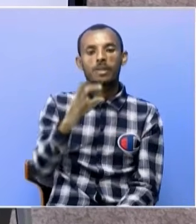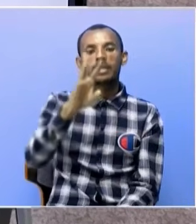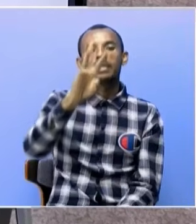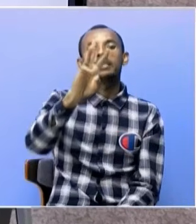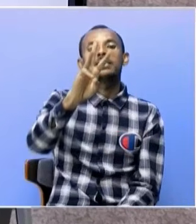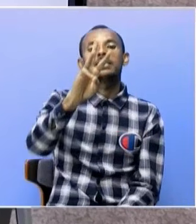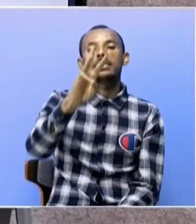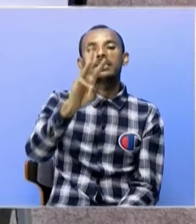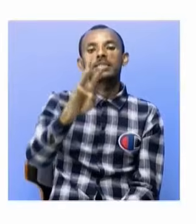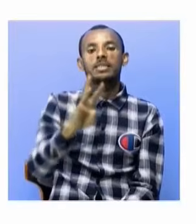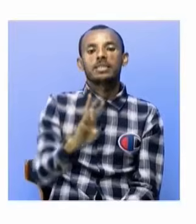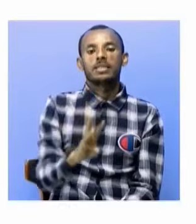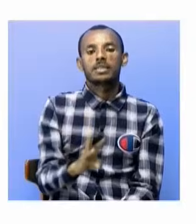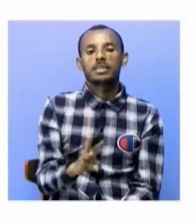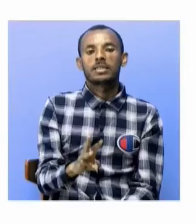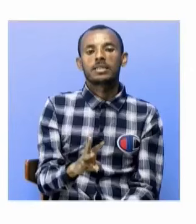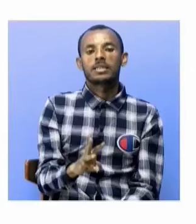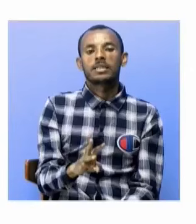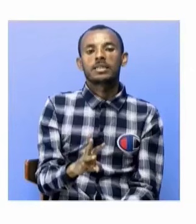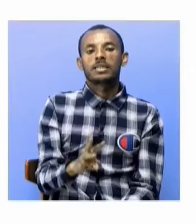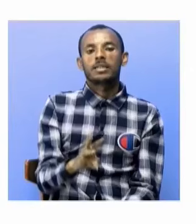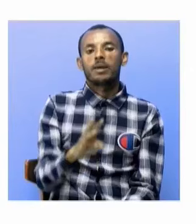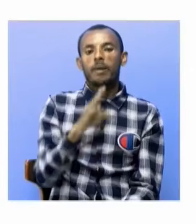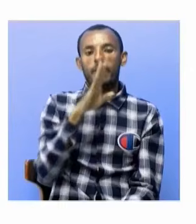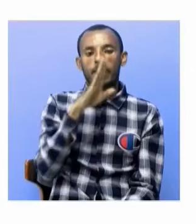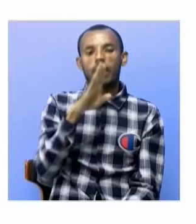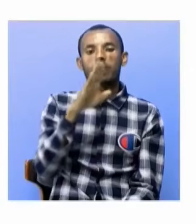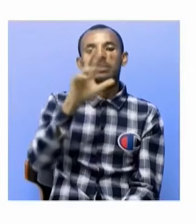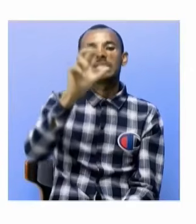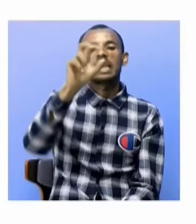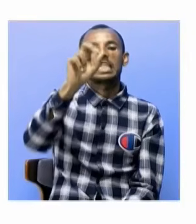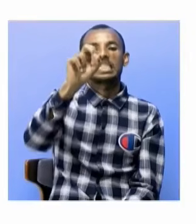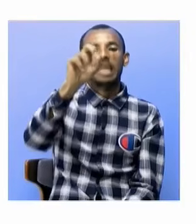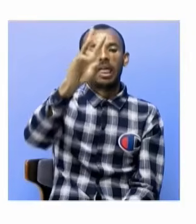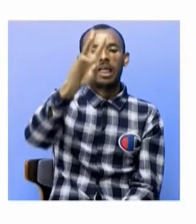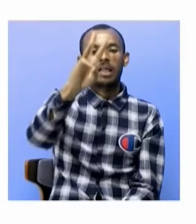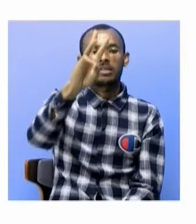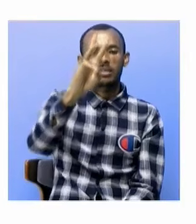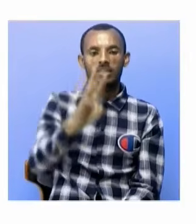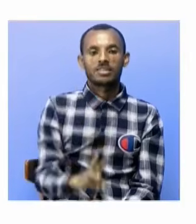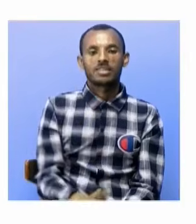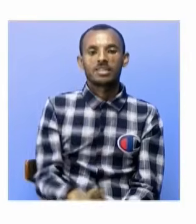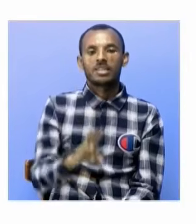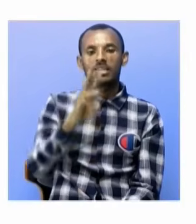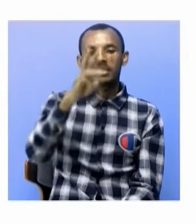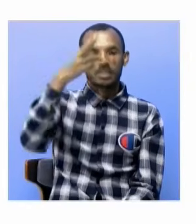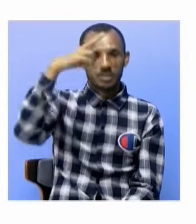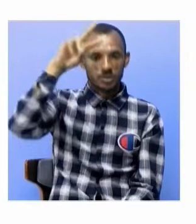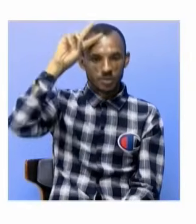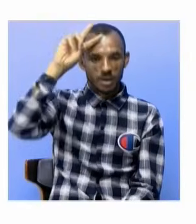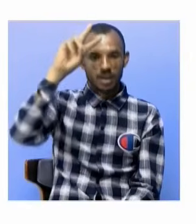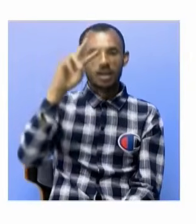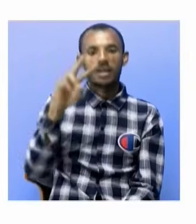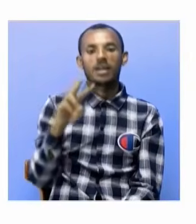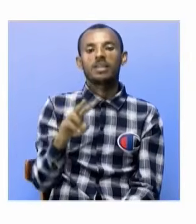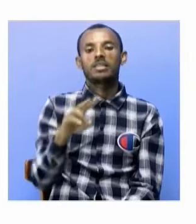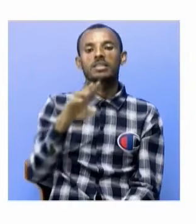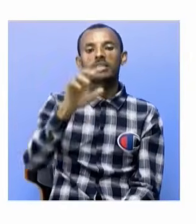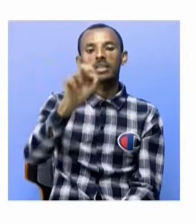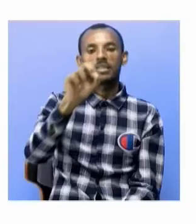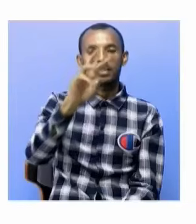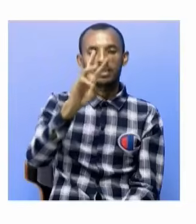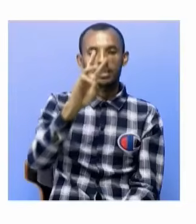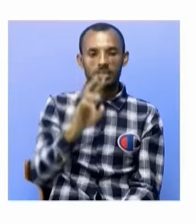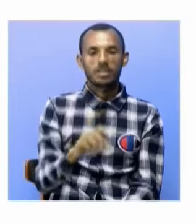6 becomes 36. Okay? So 6 squared becomes 36.